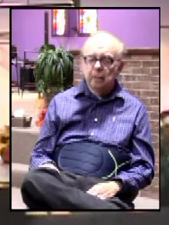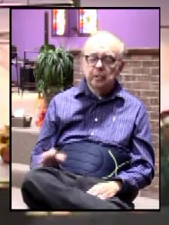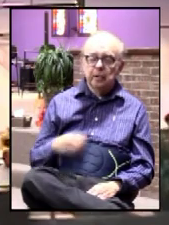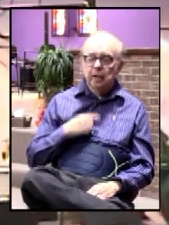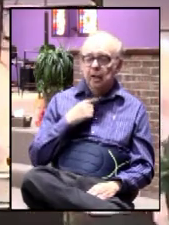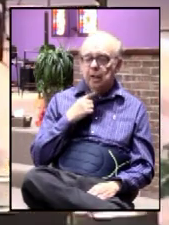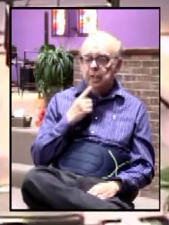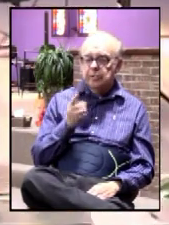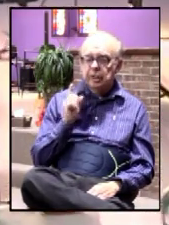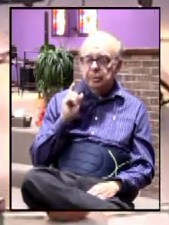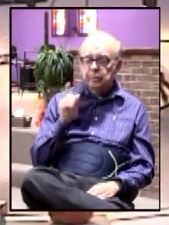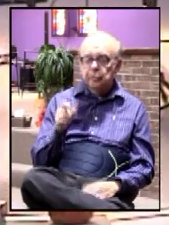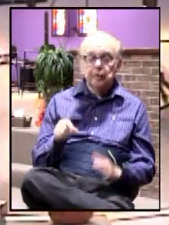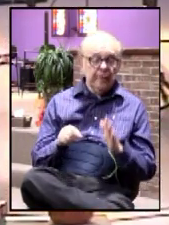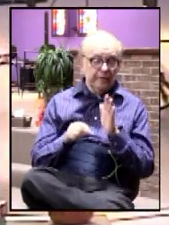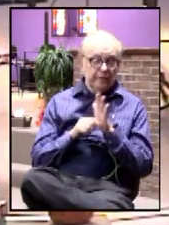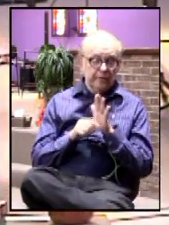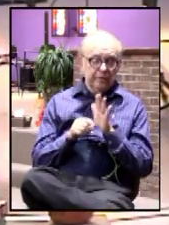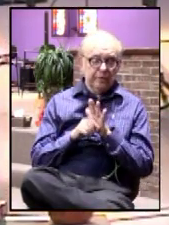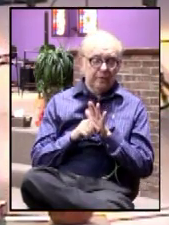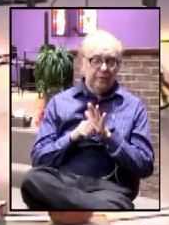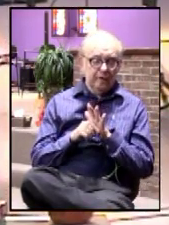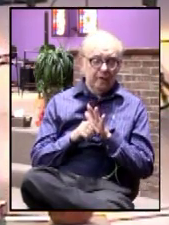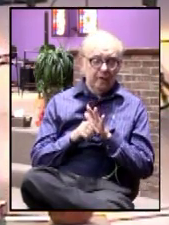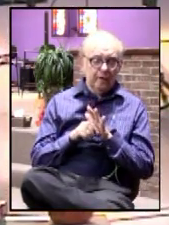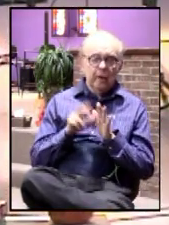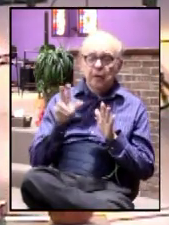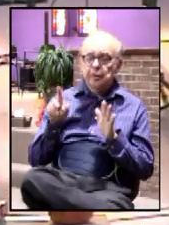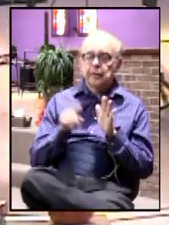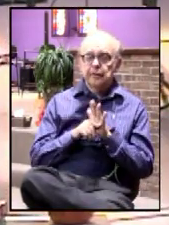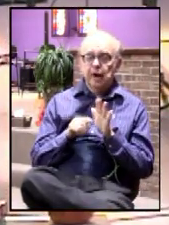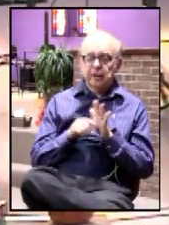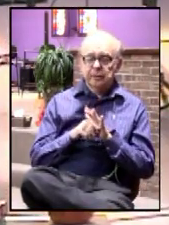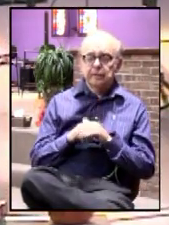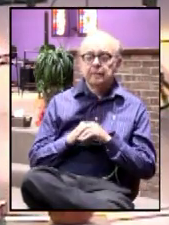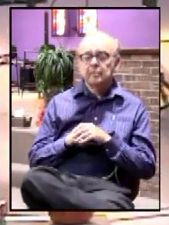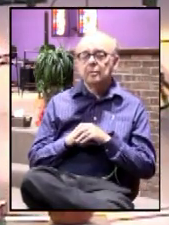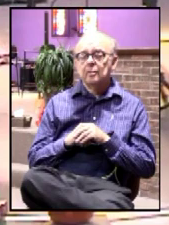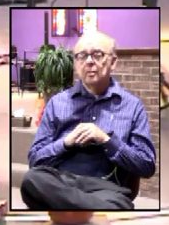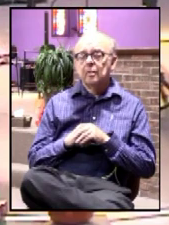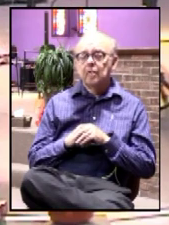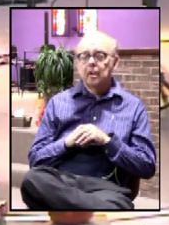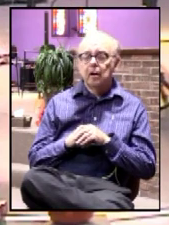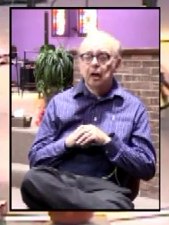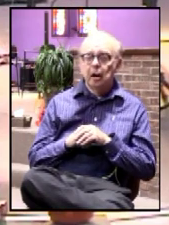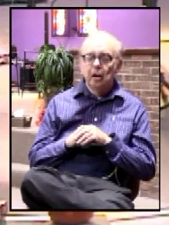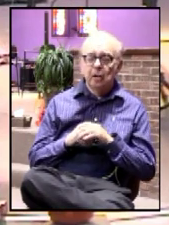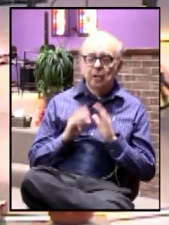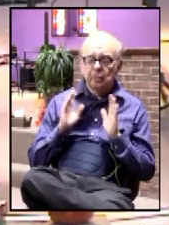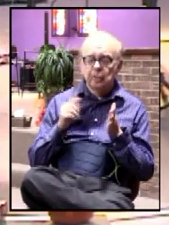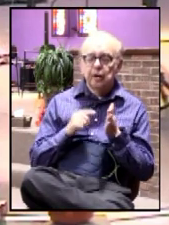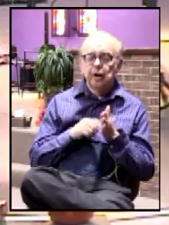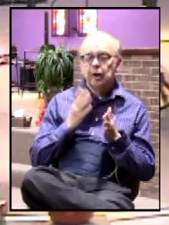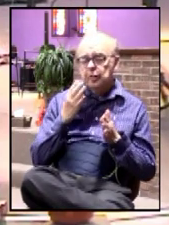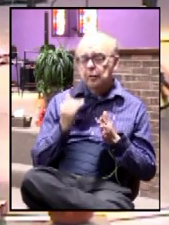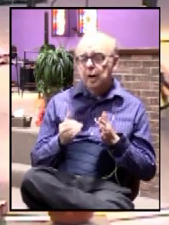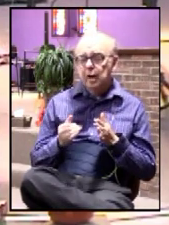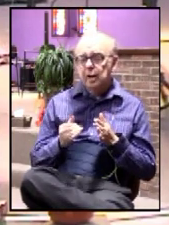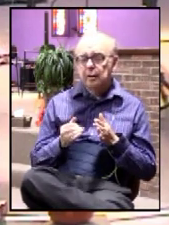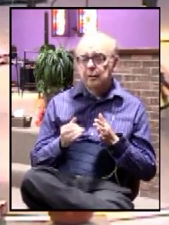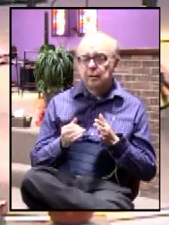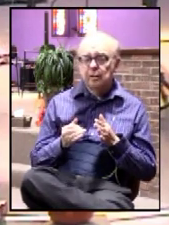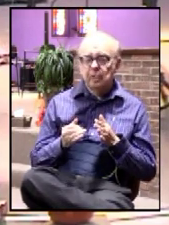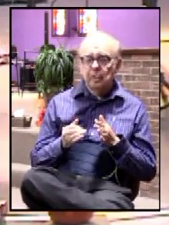I want to take you to a verse, 3 verses, as a matter of fact. And I'm going to show you